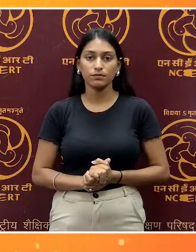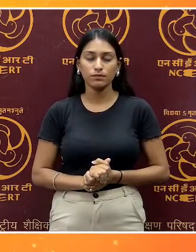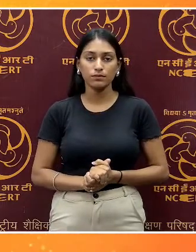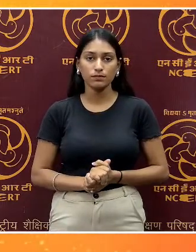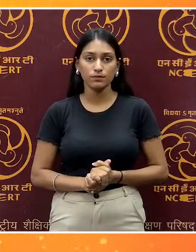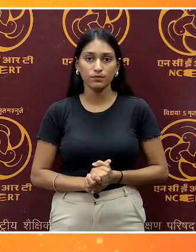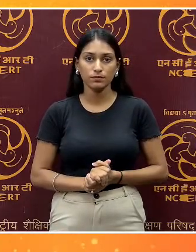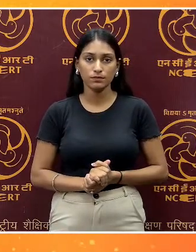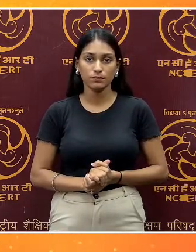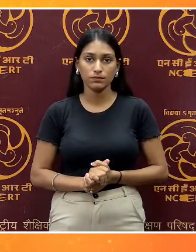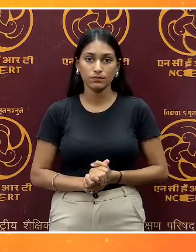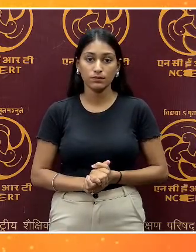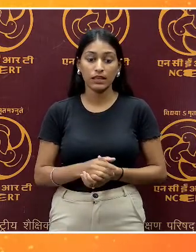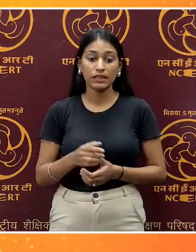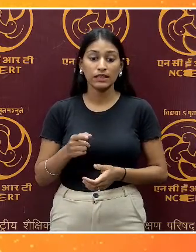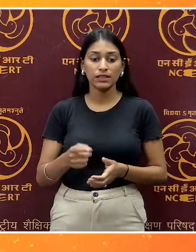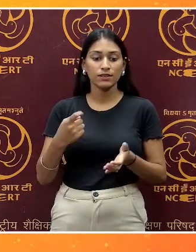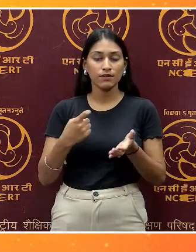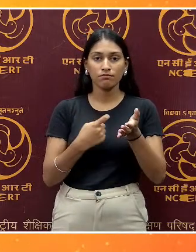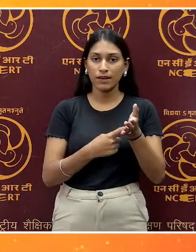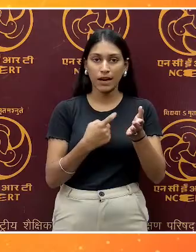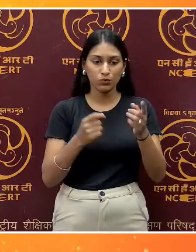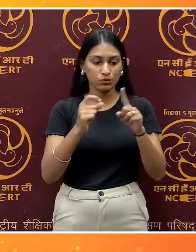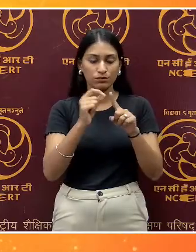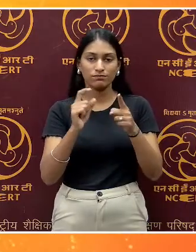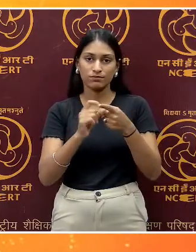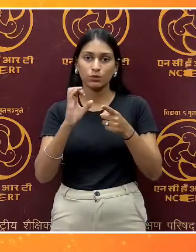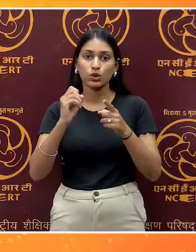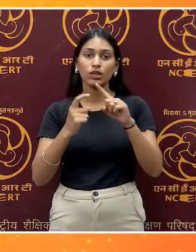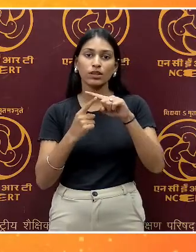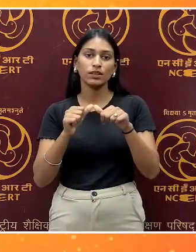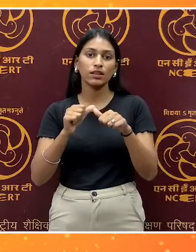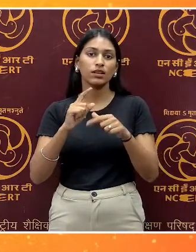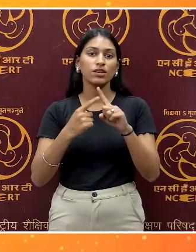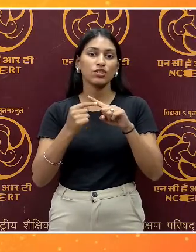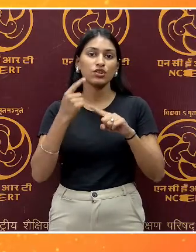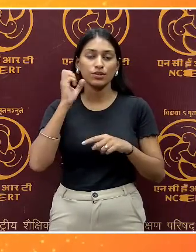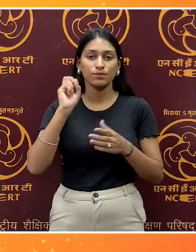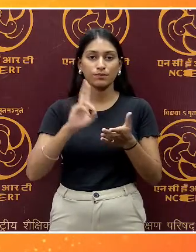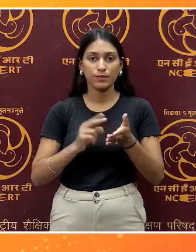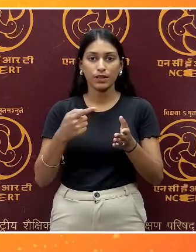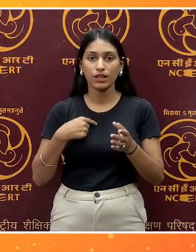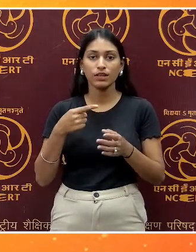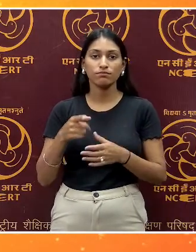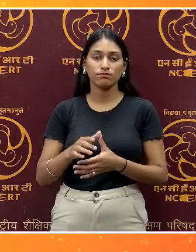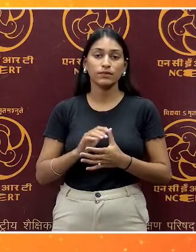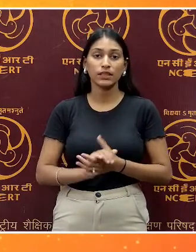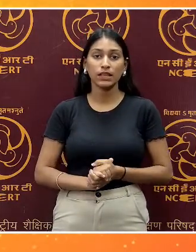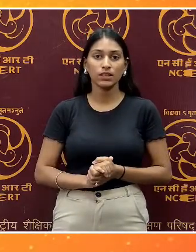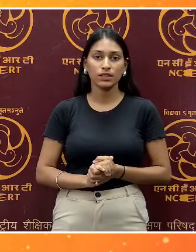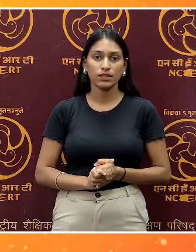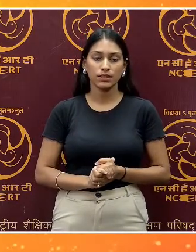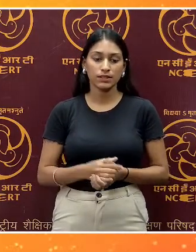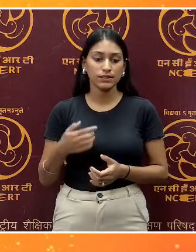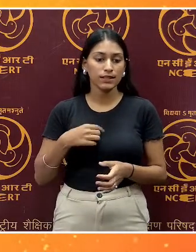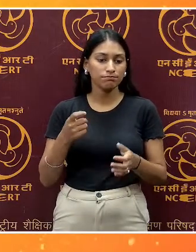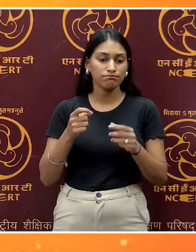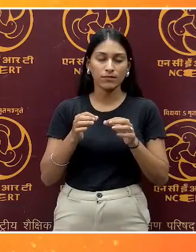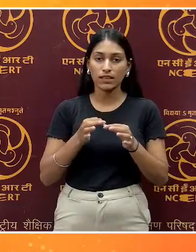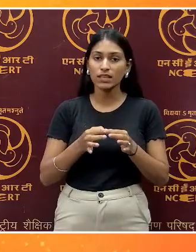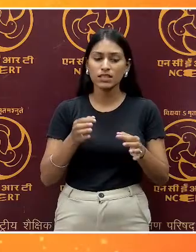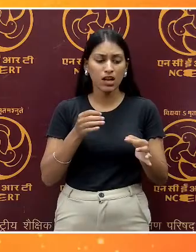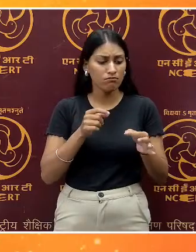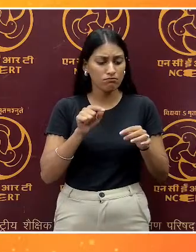Again, it is a repetition. Position vector of a particle at an instant is always defined with respect to reference point. The